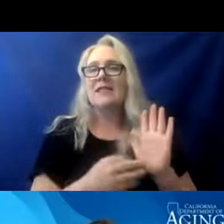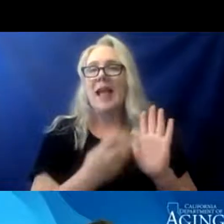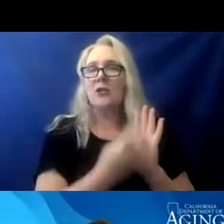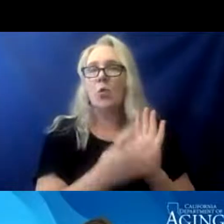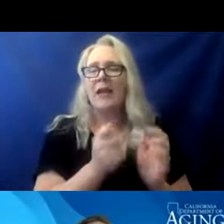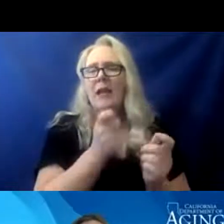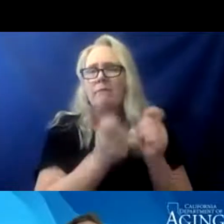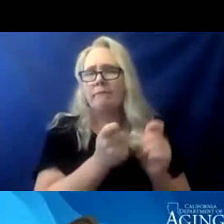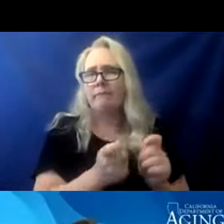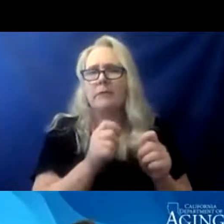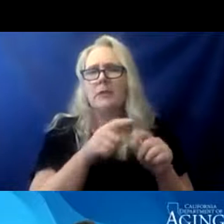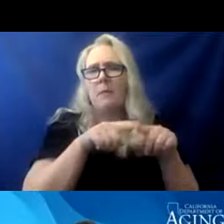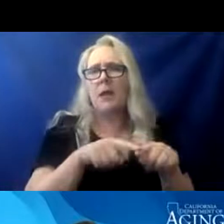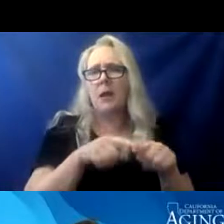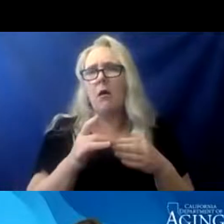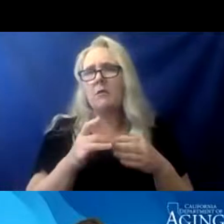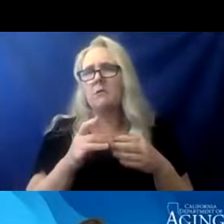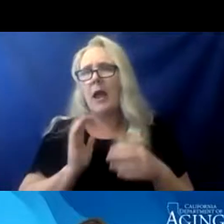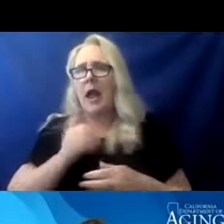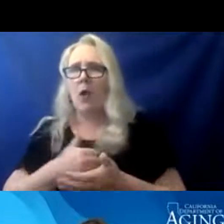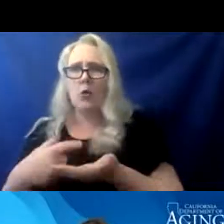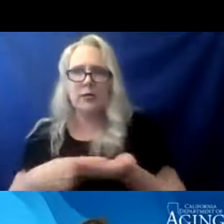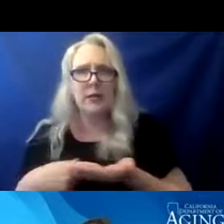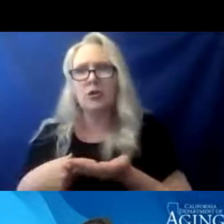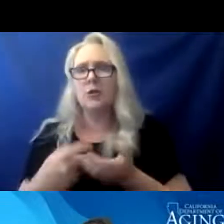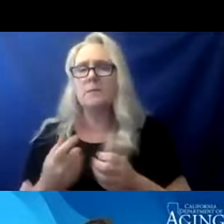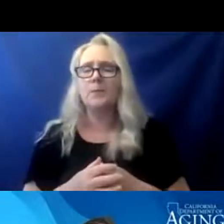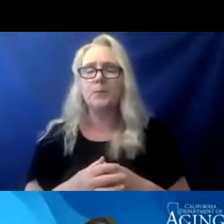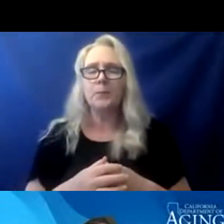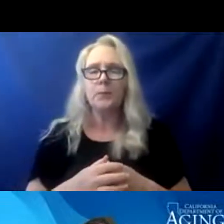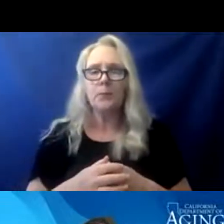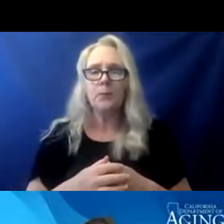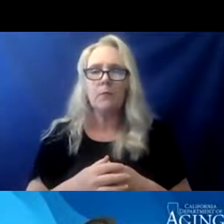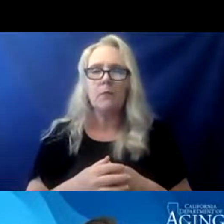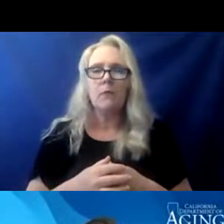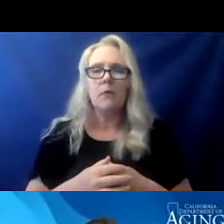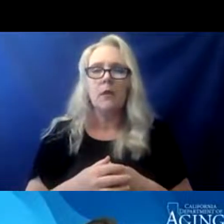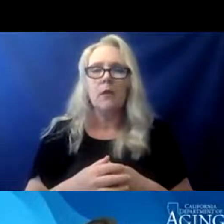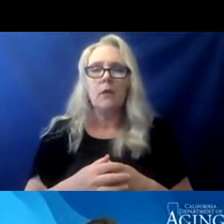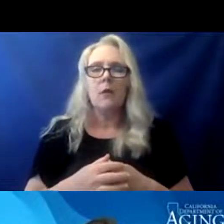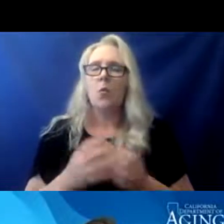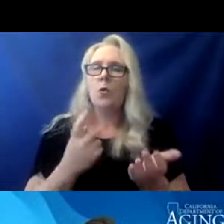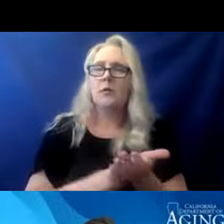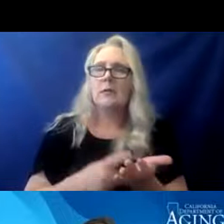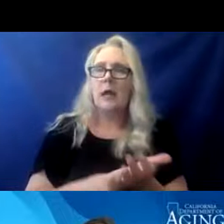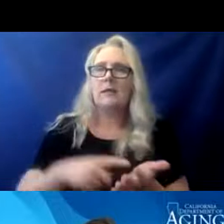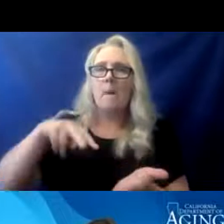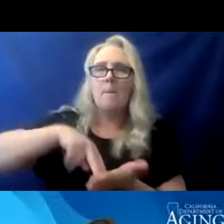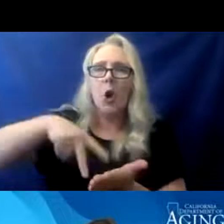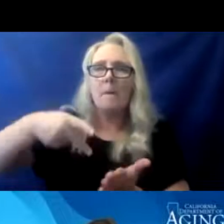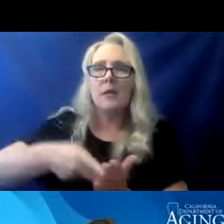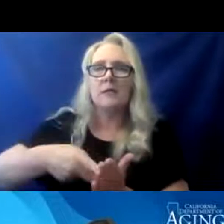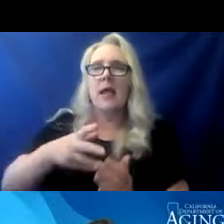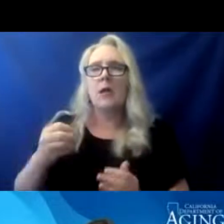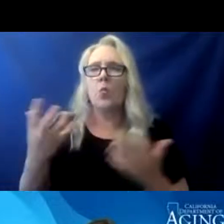we'd like to do today, if you look at the agenda, is spend a few minutes about the purpose. Again, it's different. We're in the doing. What is the role of